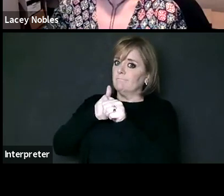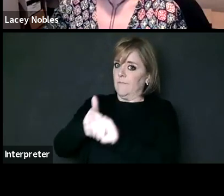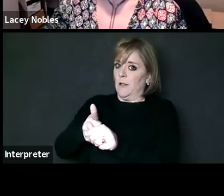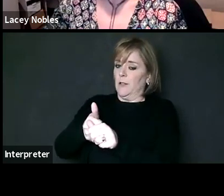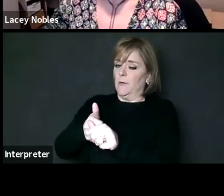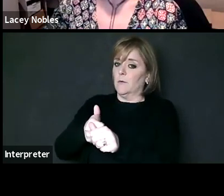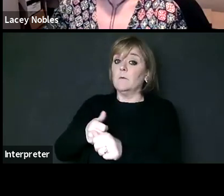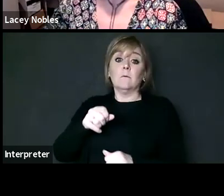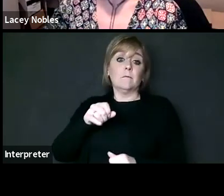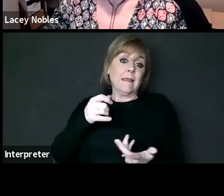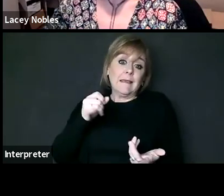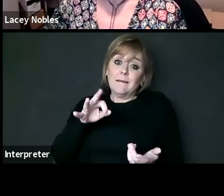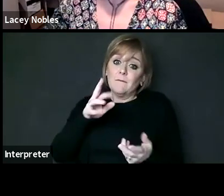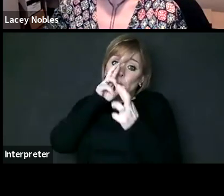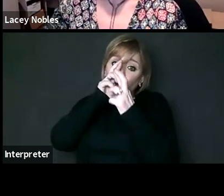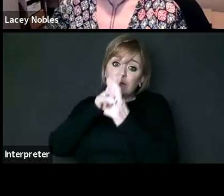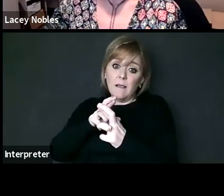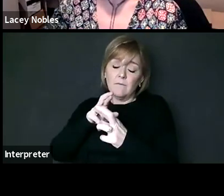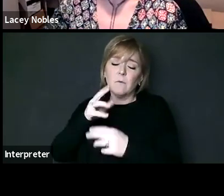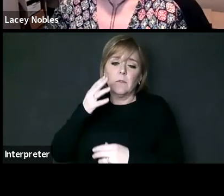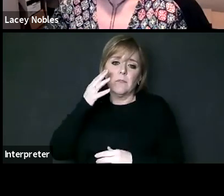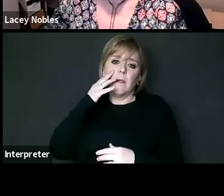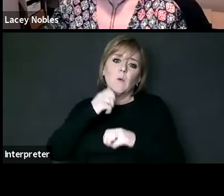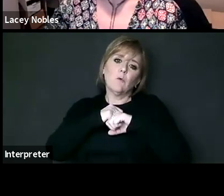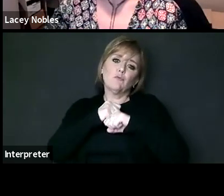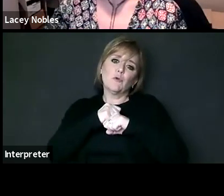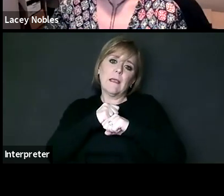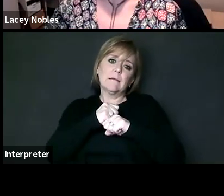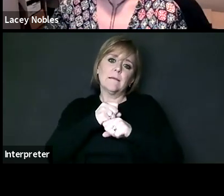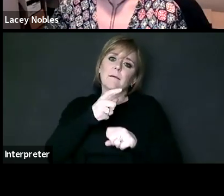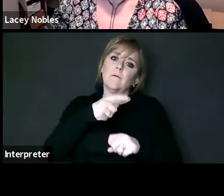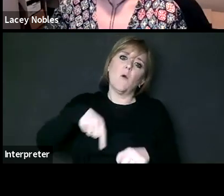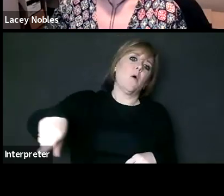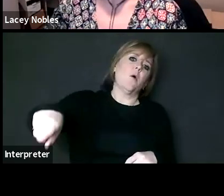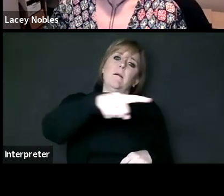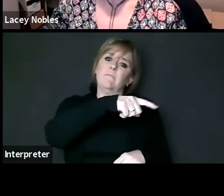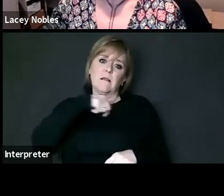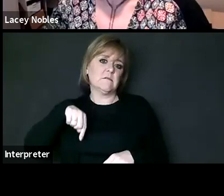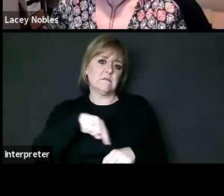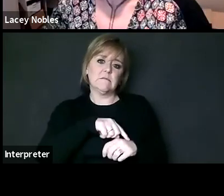when they're respectful, they're not only protecting themselves and their employees, but they protect our community.